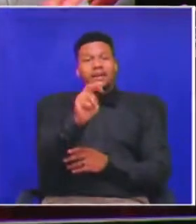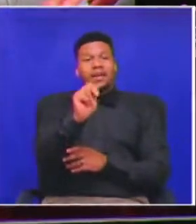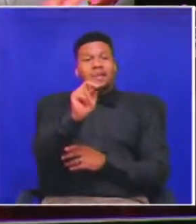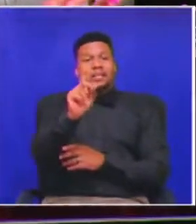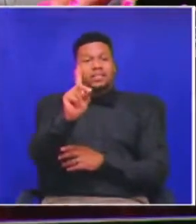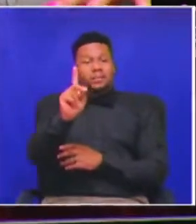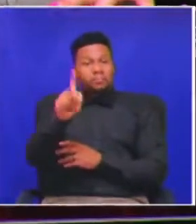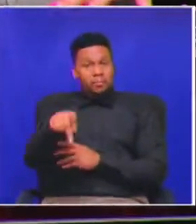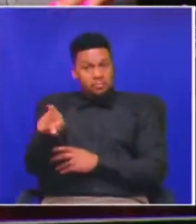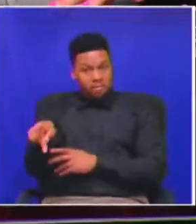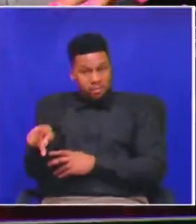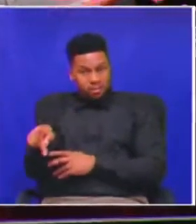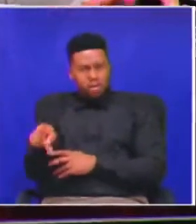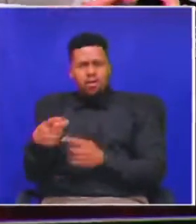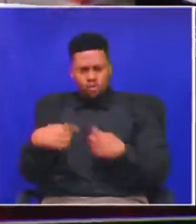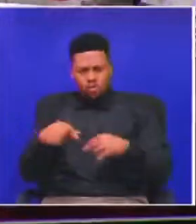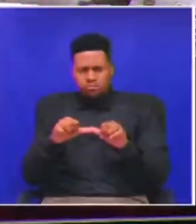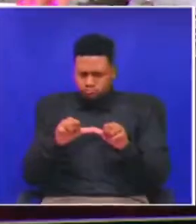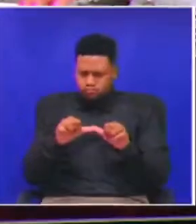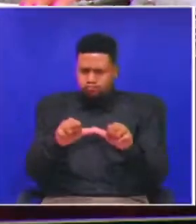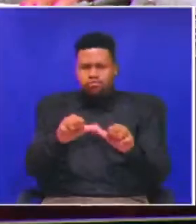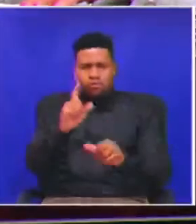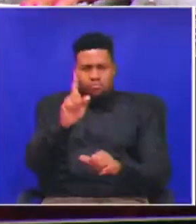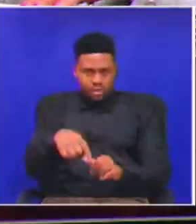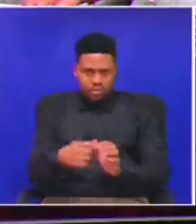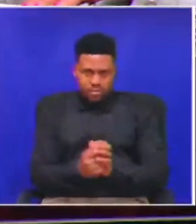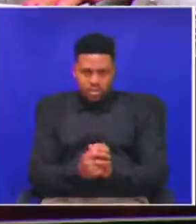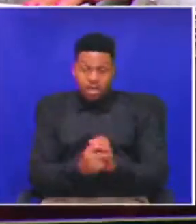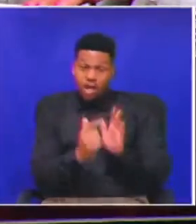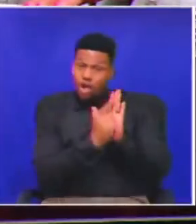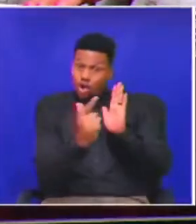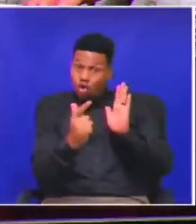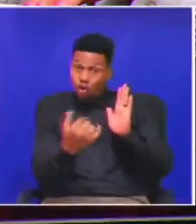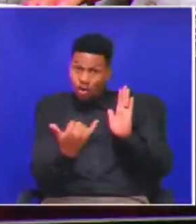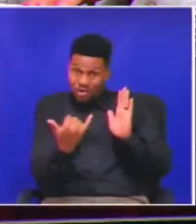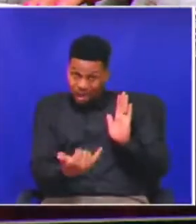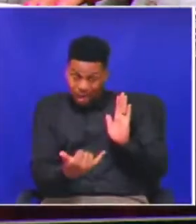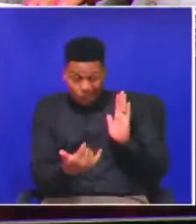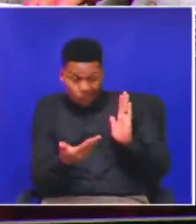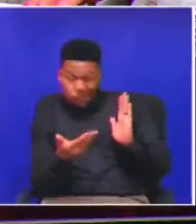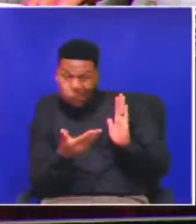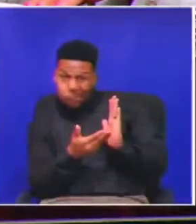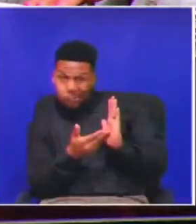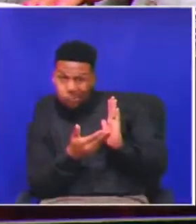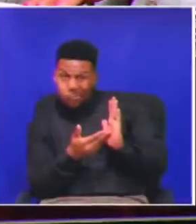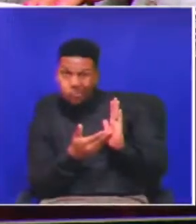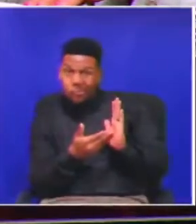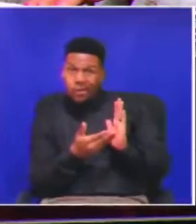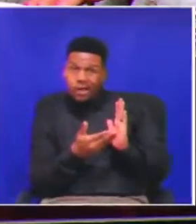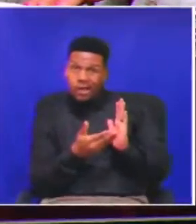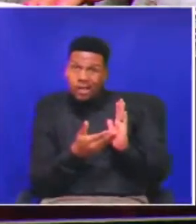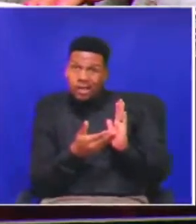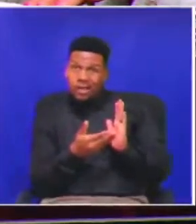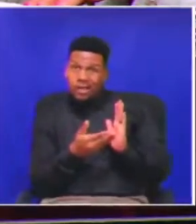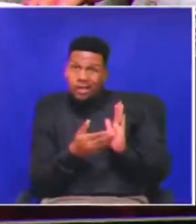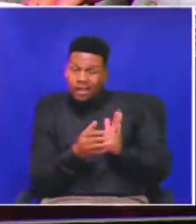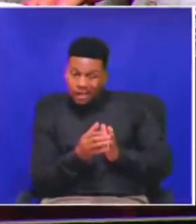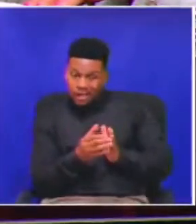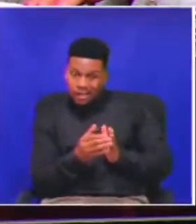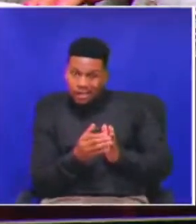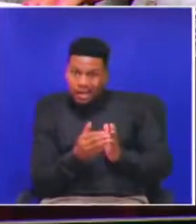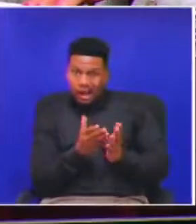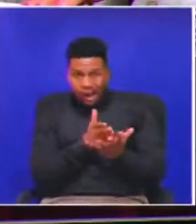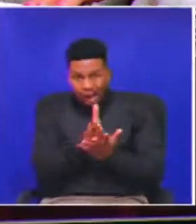say that currently the law does not provide for it. This is a process that I decided